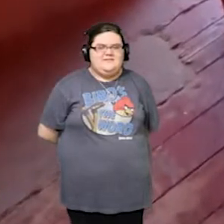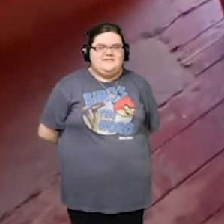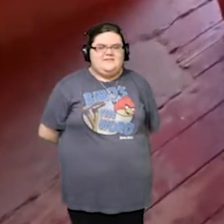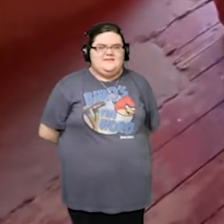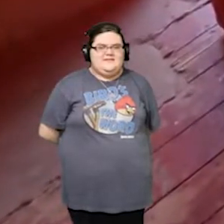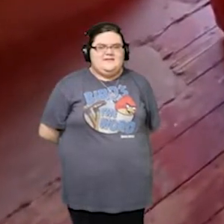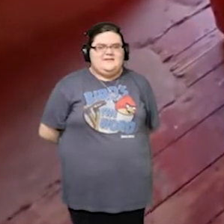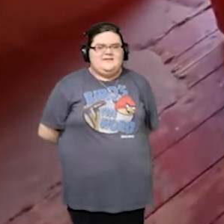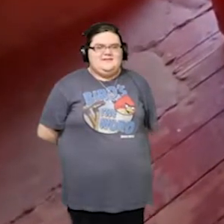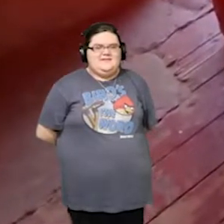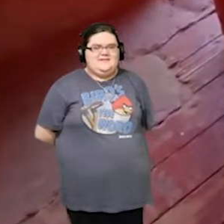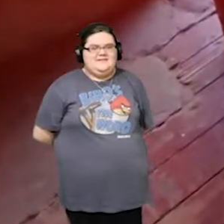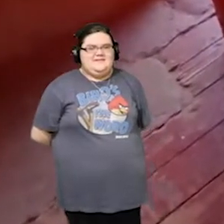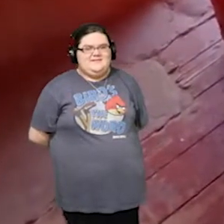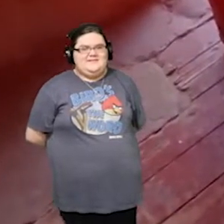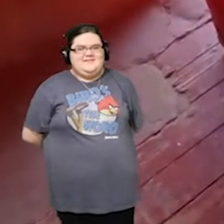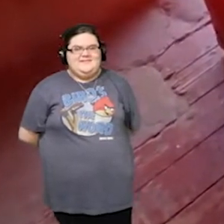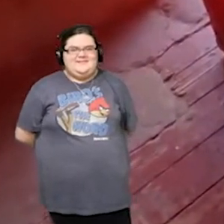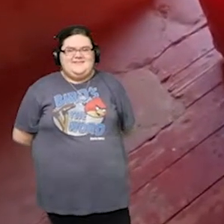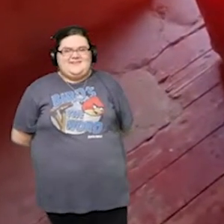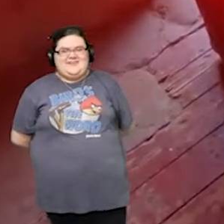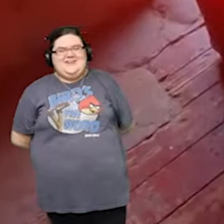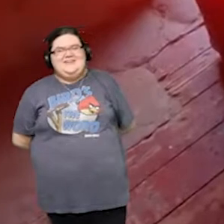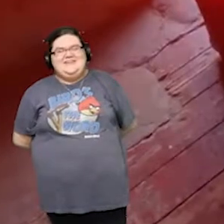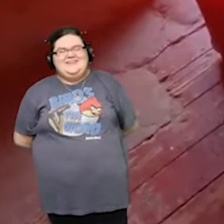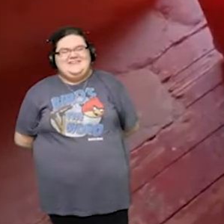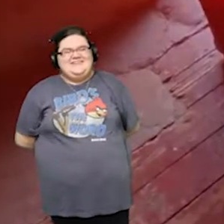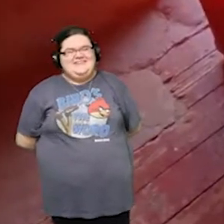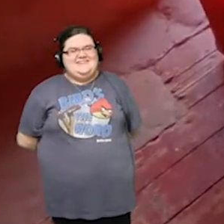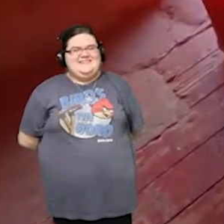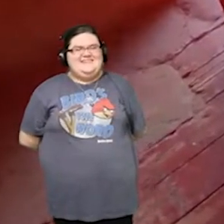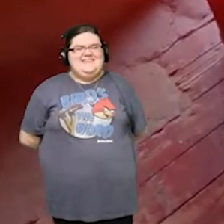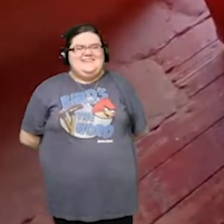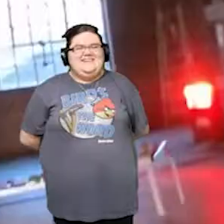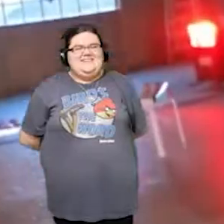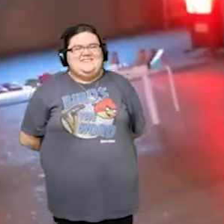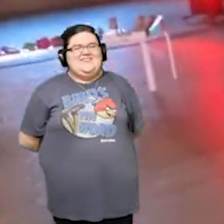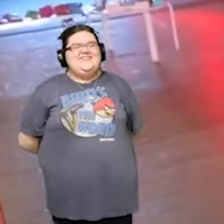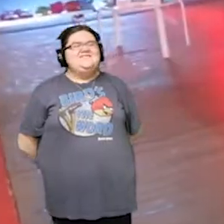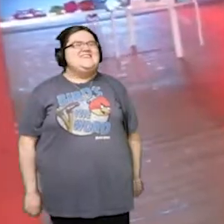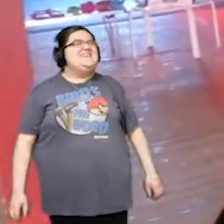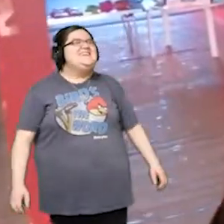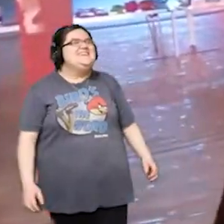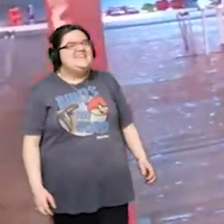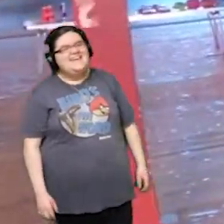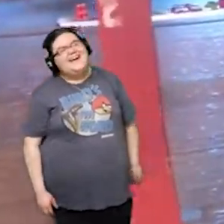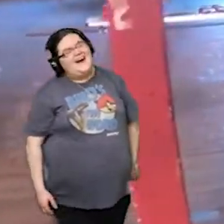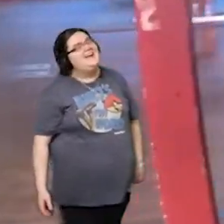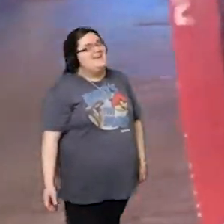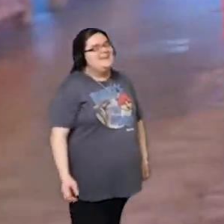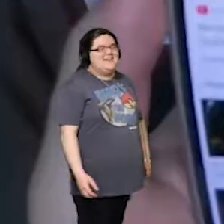well, he definitely gets that for all of his shit tweets. So I think it's just karma. He does what have shit tweets.